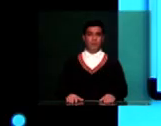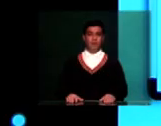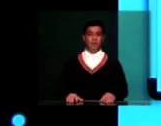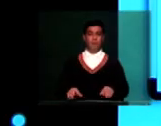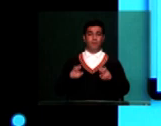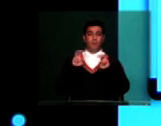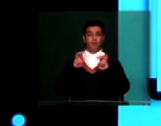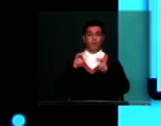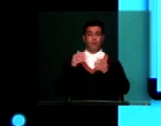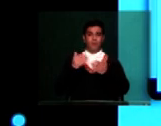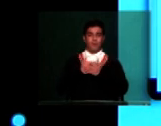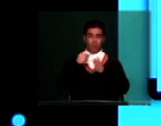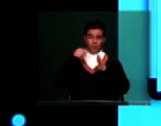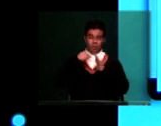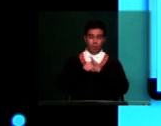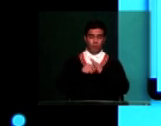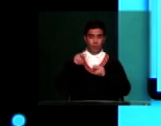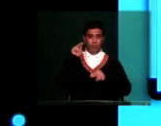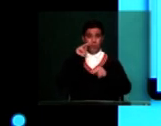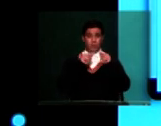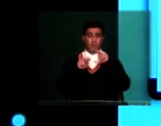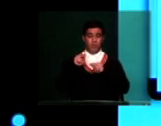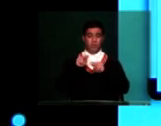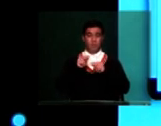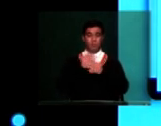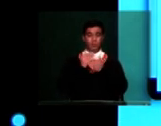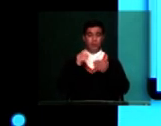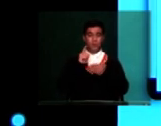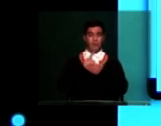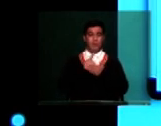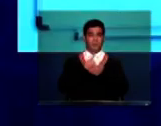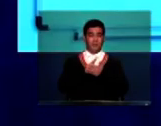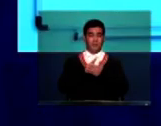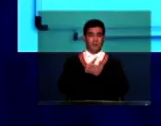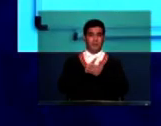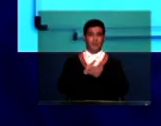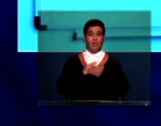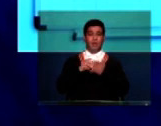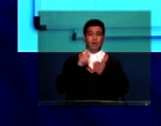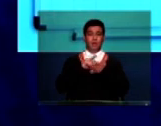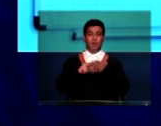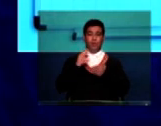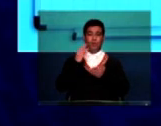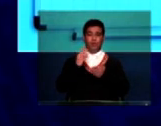Mavzuyimizni yanada chuqur o'zlashtirishingiz uchun darsligingizdagi